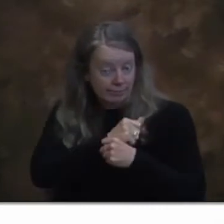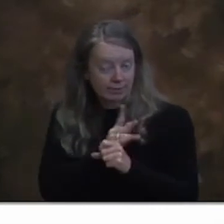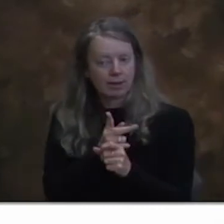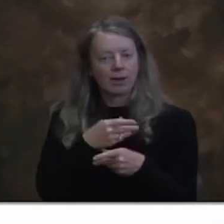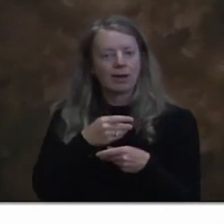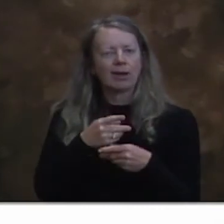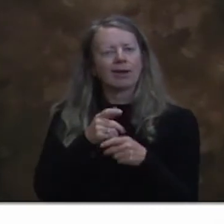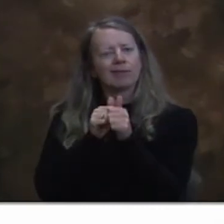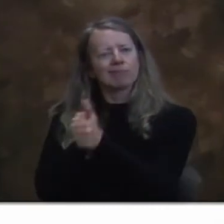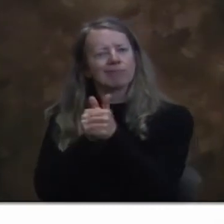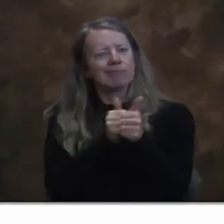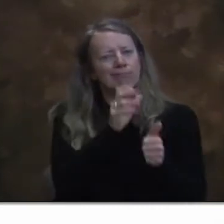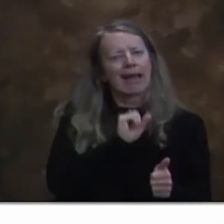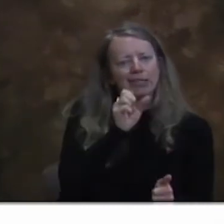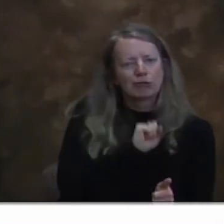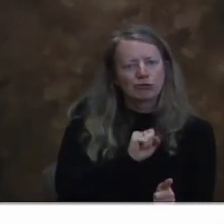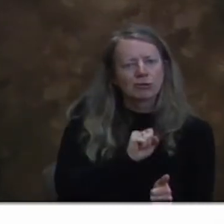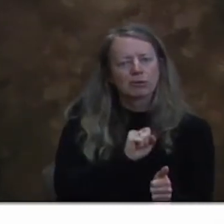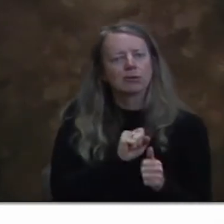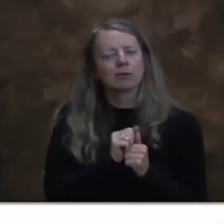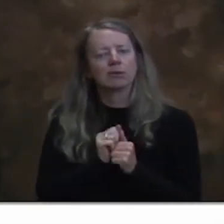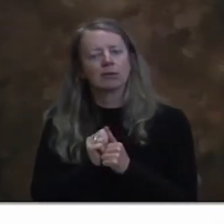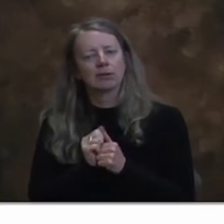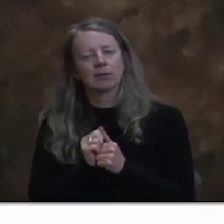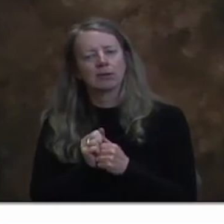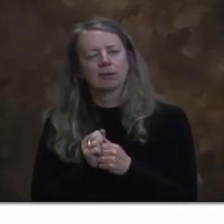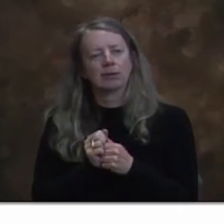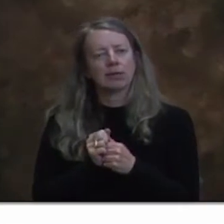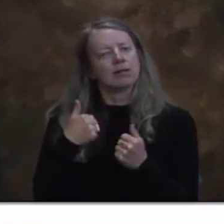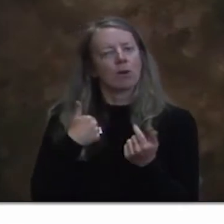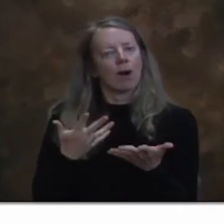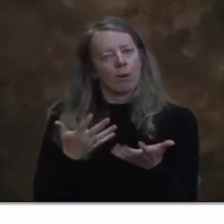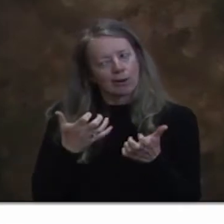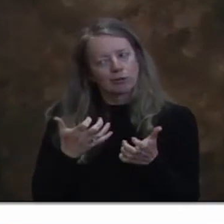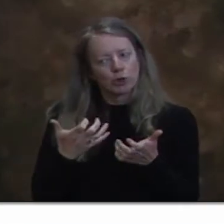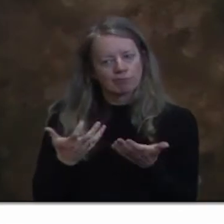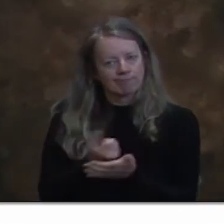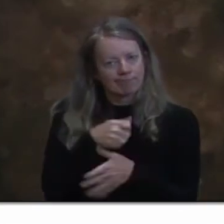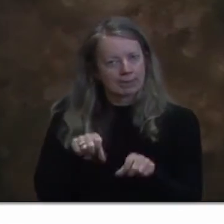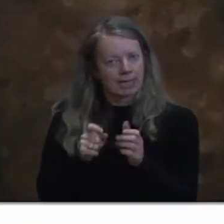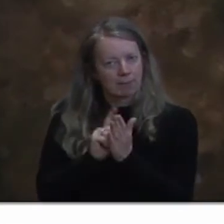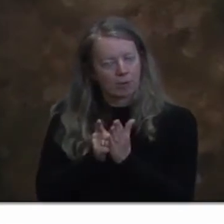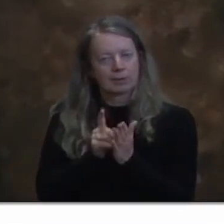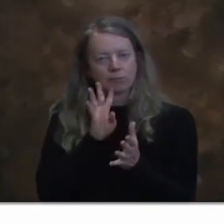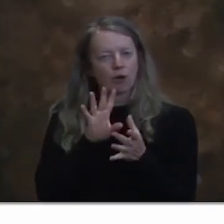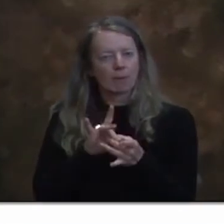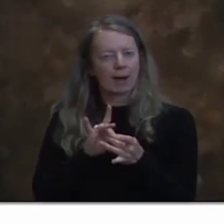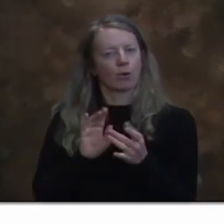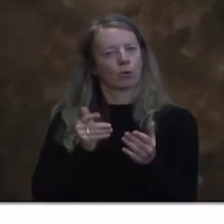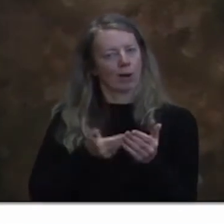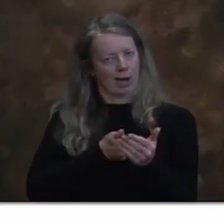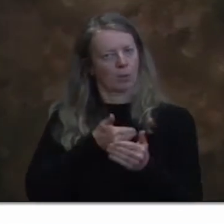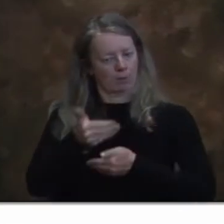on where you fall into a particular age group. I did want to take a moment to talk about the progress that